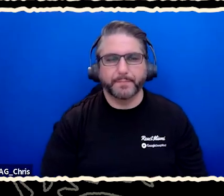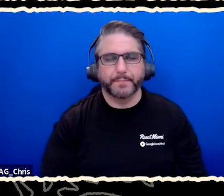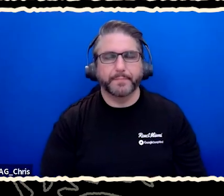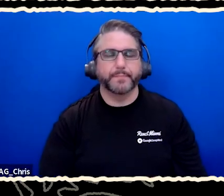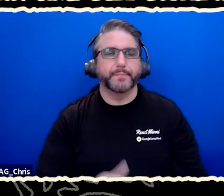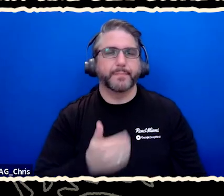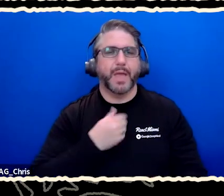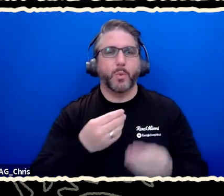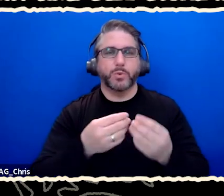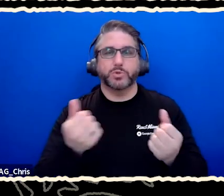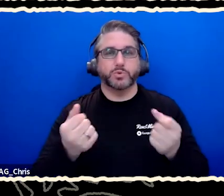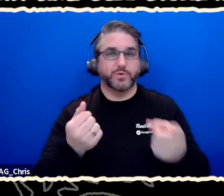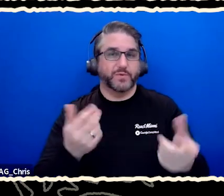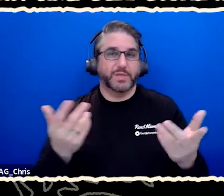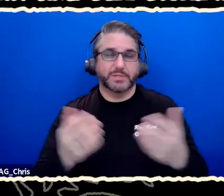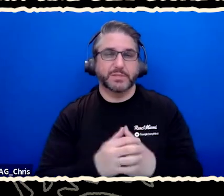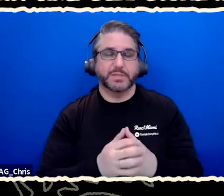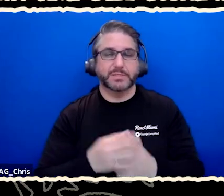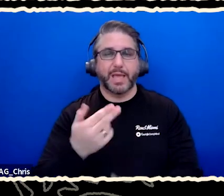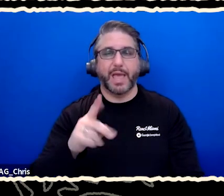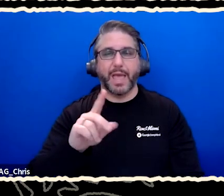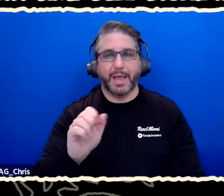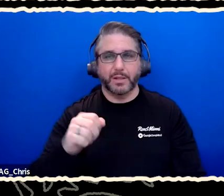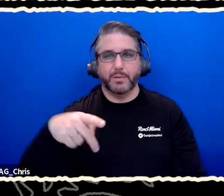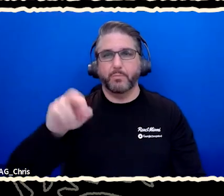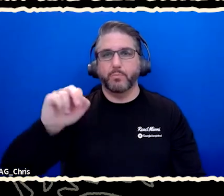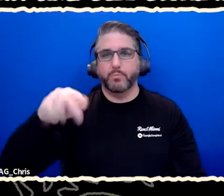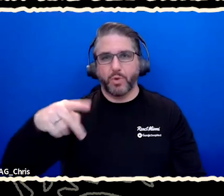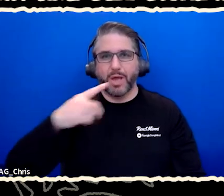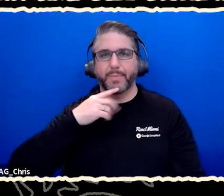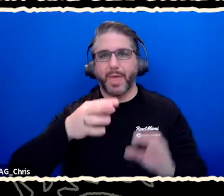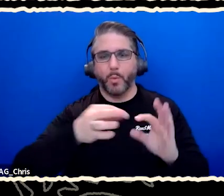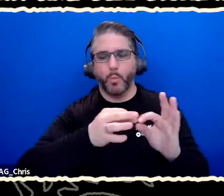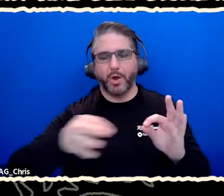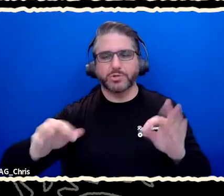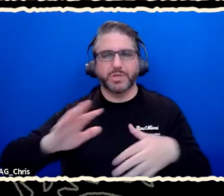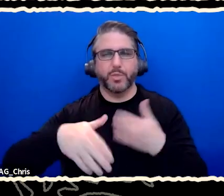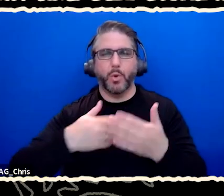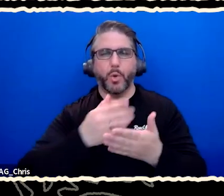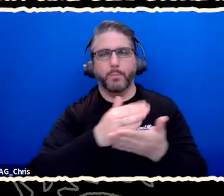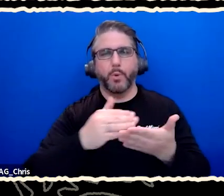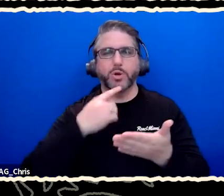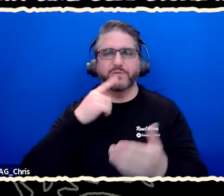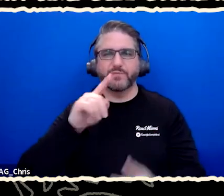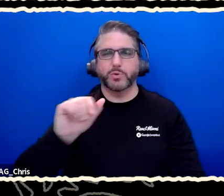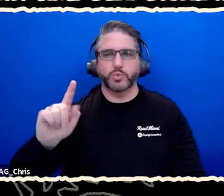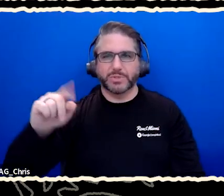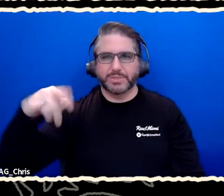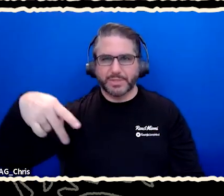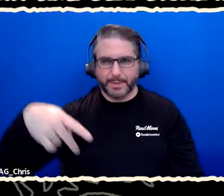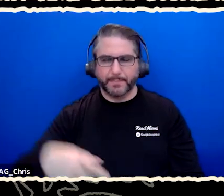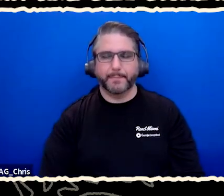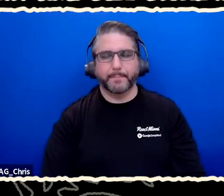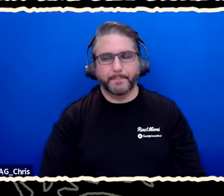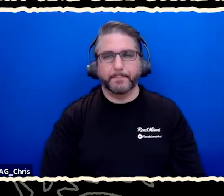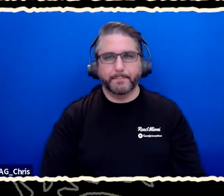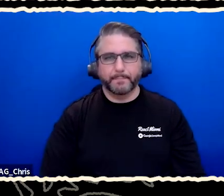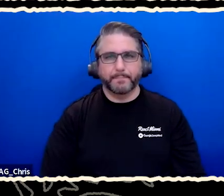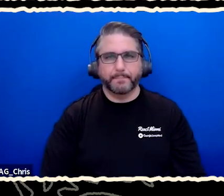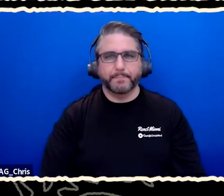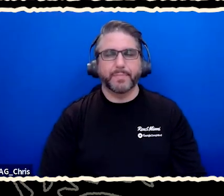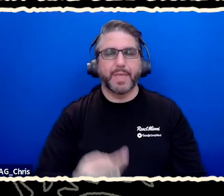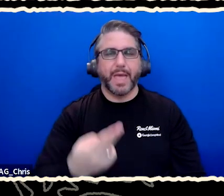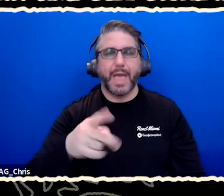So our solution to this is a handle prop that wires together all the parts of the tooltip. A handle is